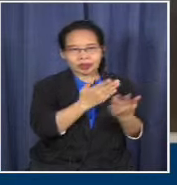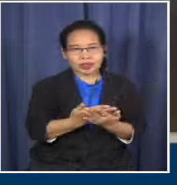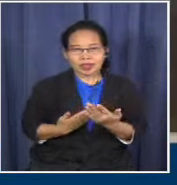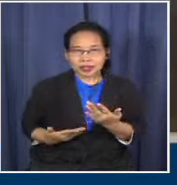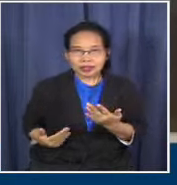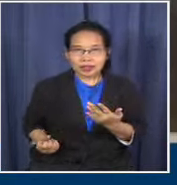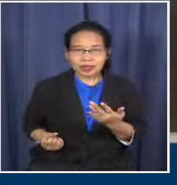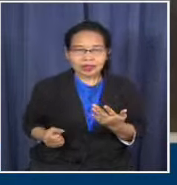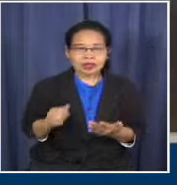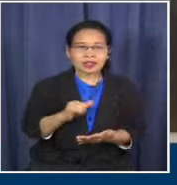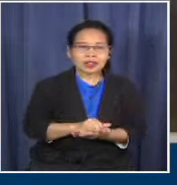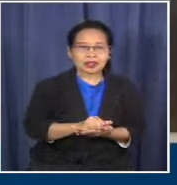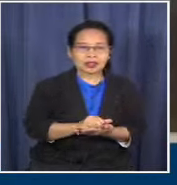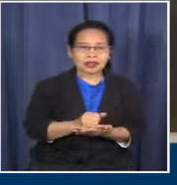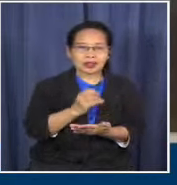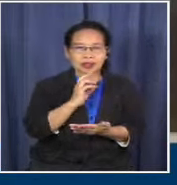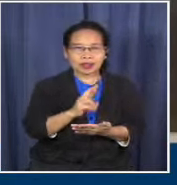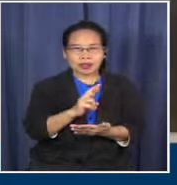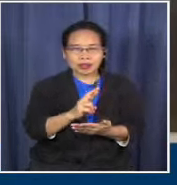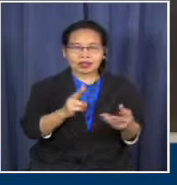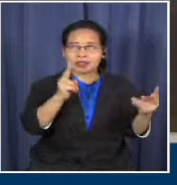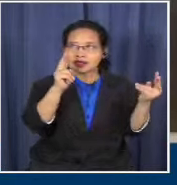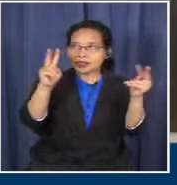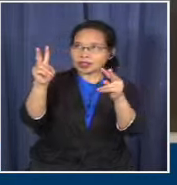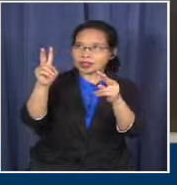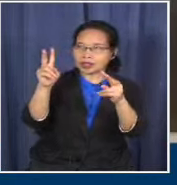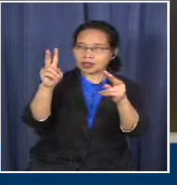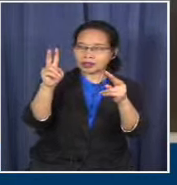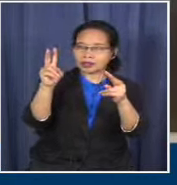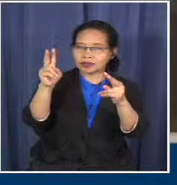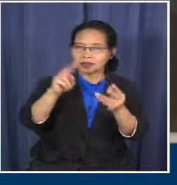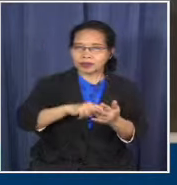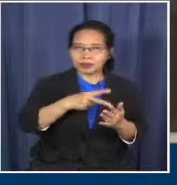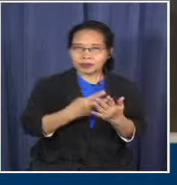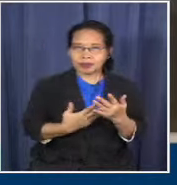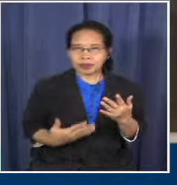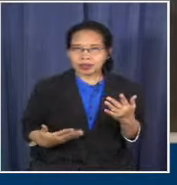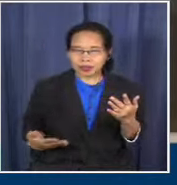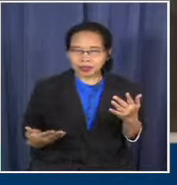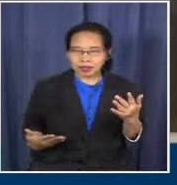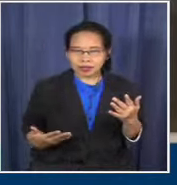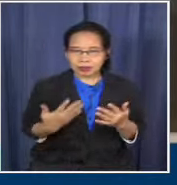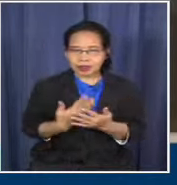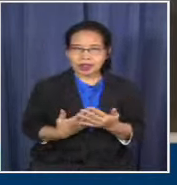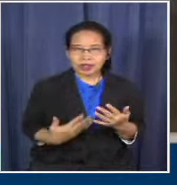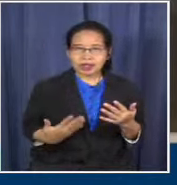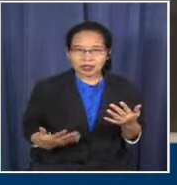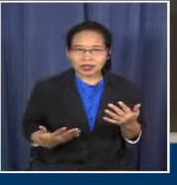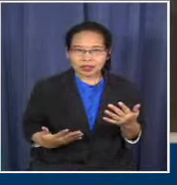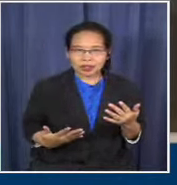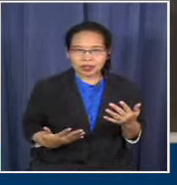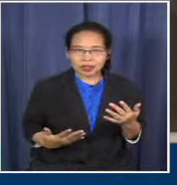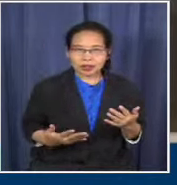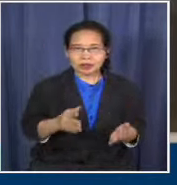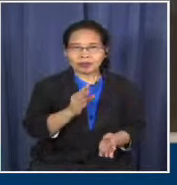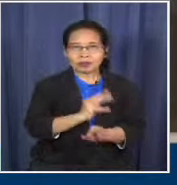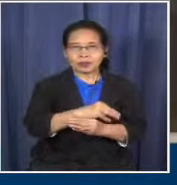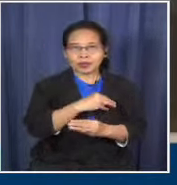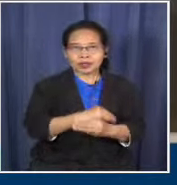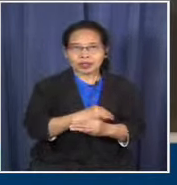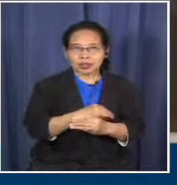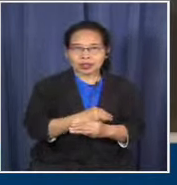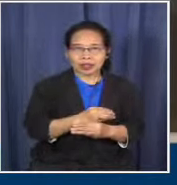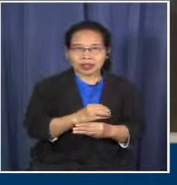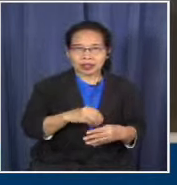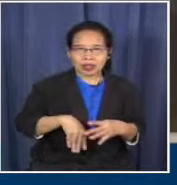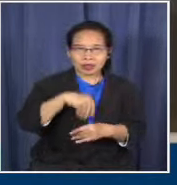Things that are seen, meaning material things, was made out of